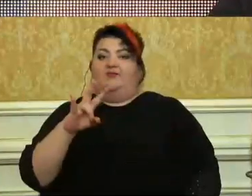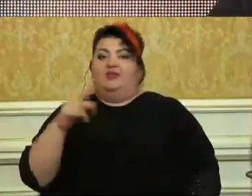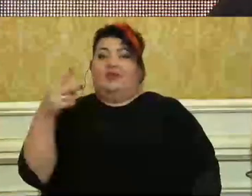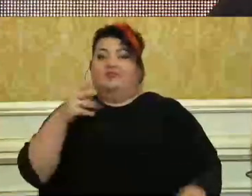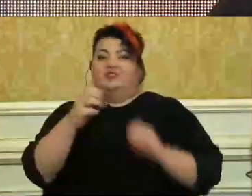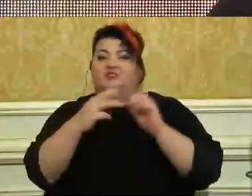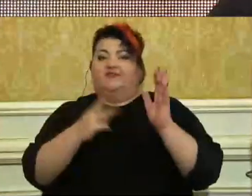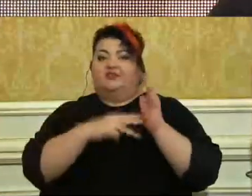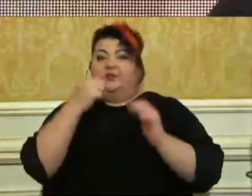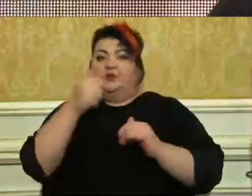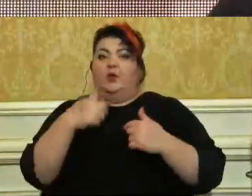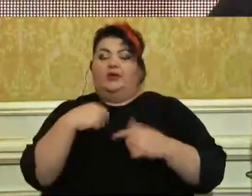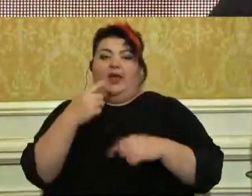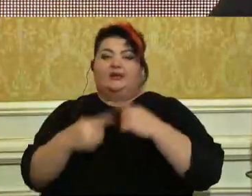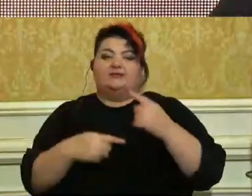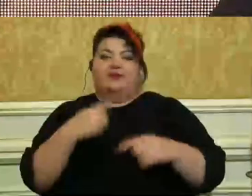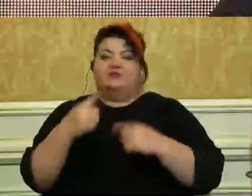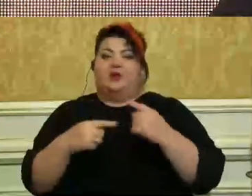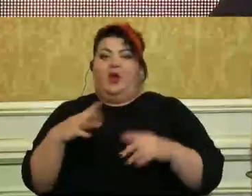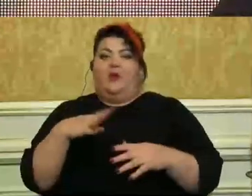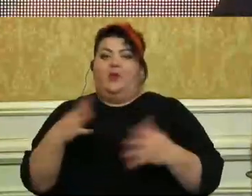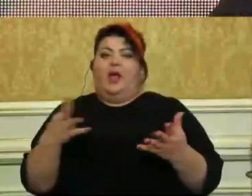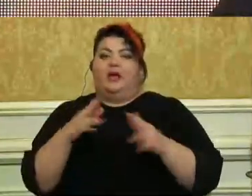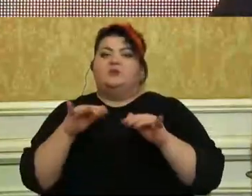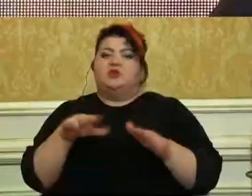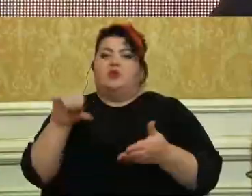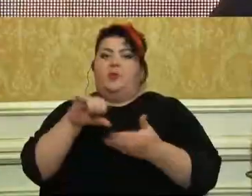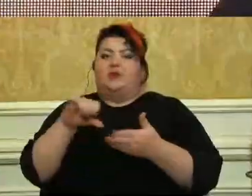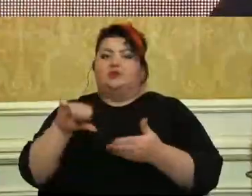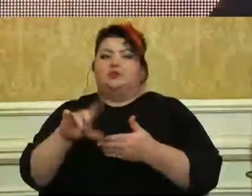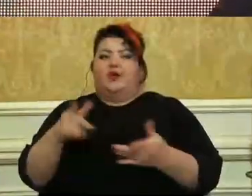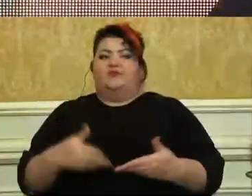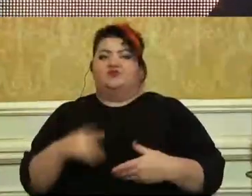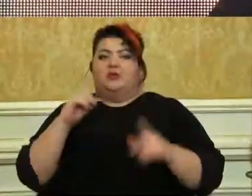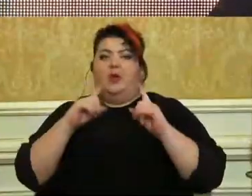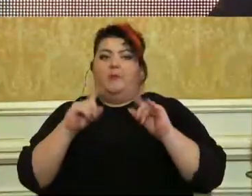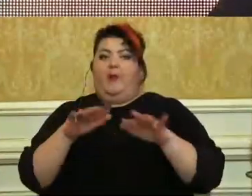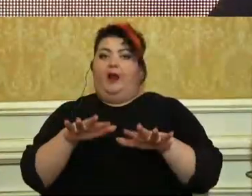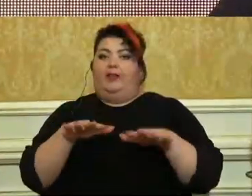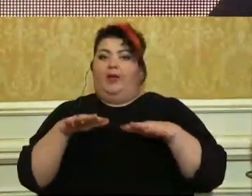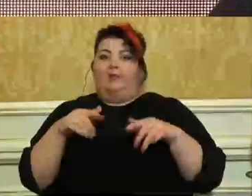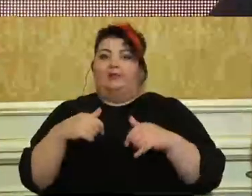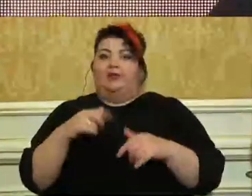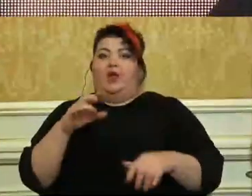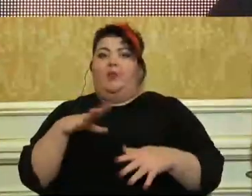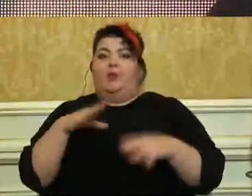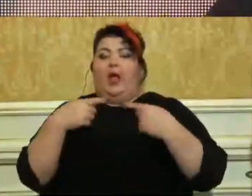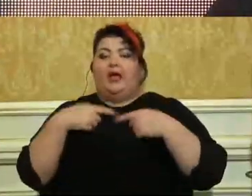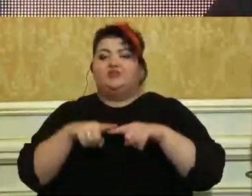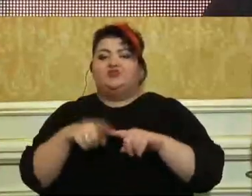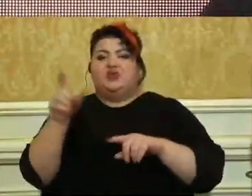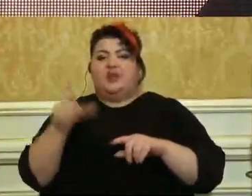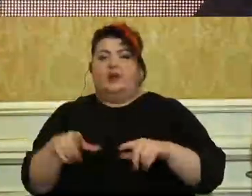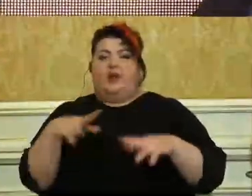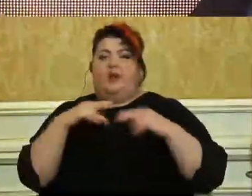a member of Parliament. I am an engineer, I worked in industries, and I was a counselor to a mayor, and